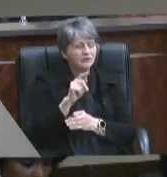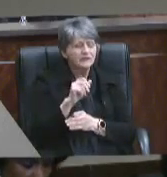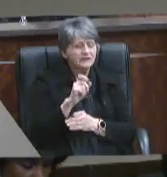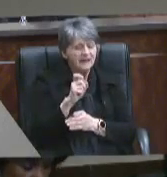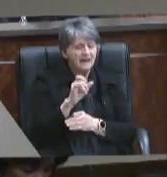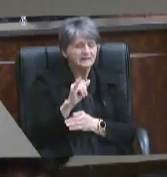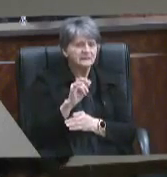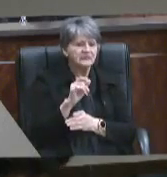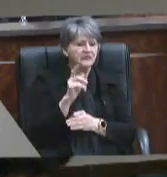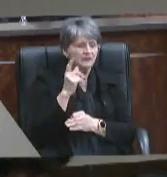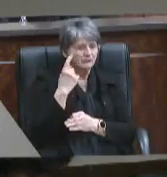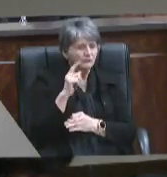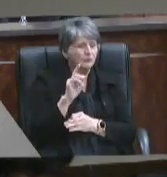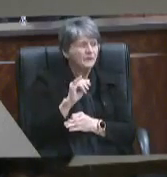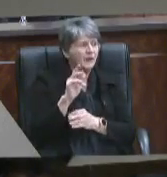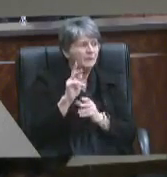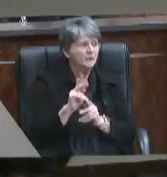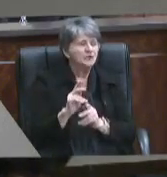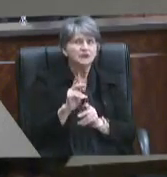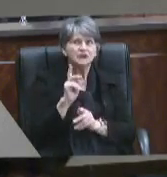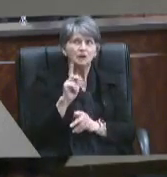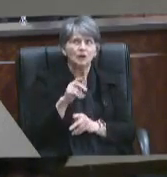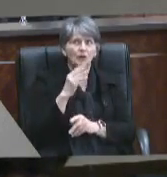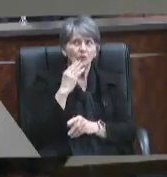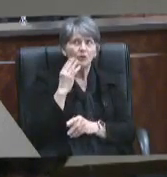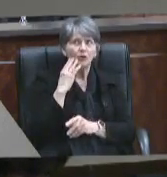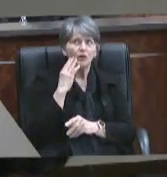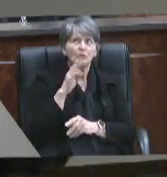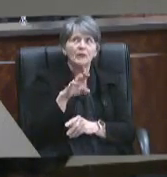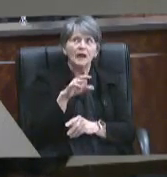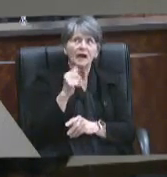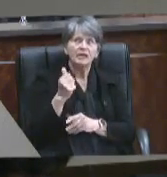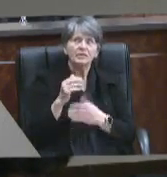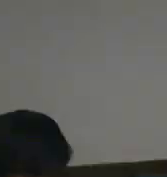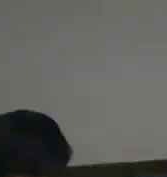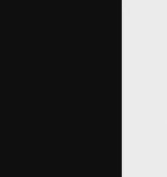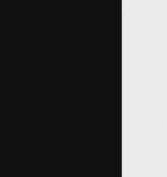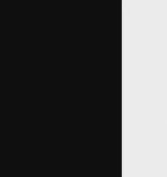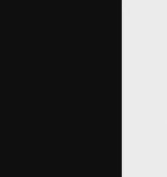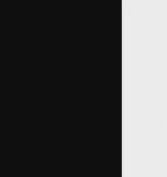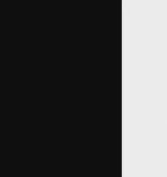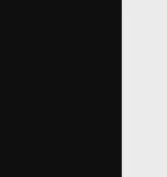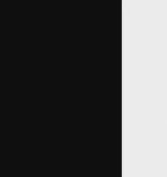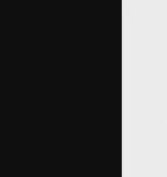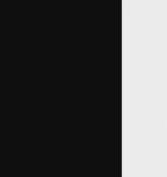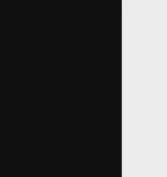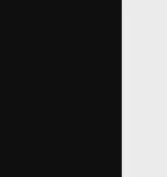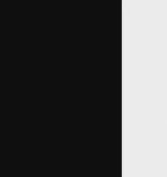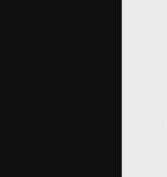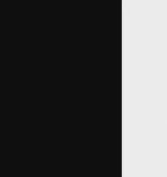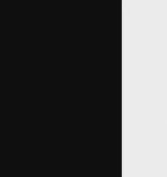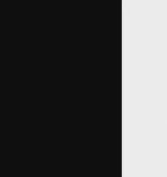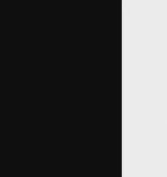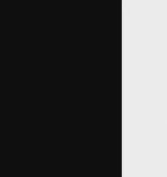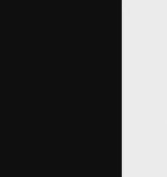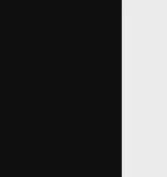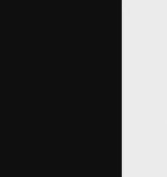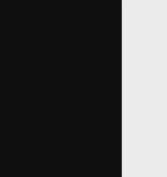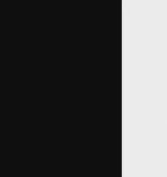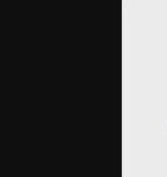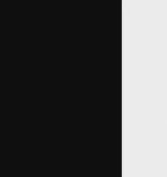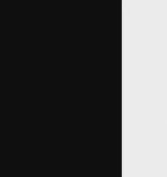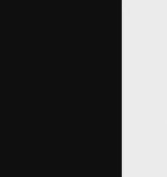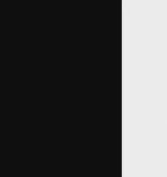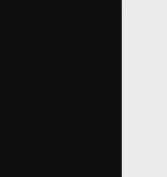that participates in the Commuter Connections program. Other community engagement campaigns that we administer for the region: Go